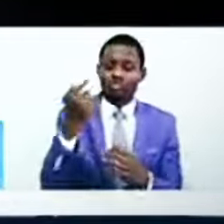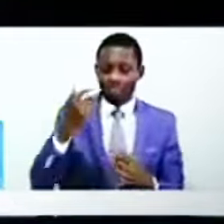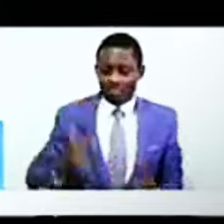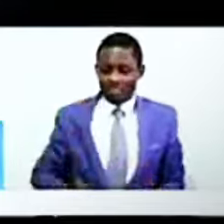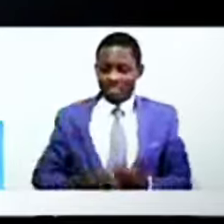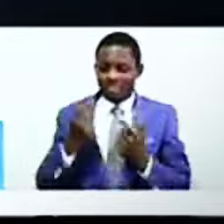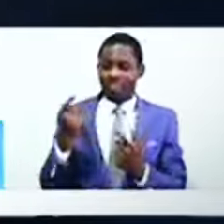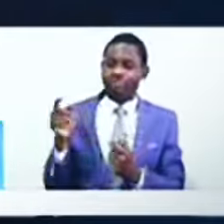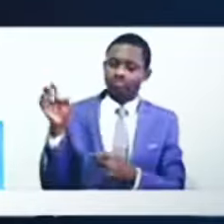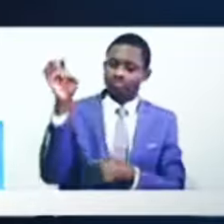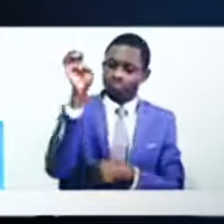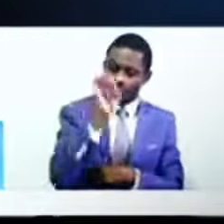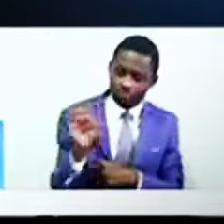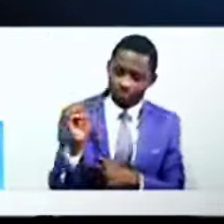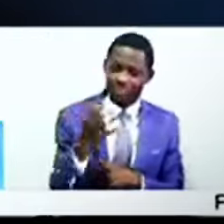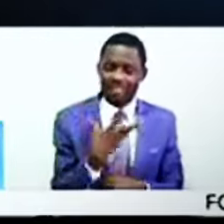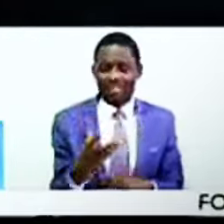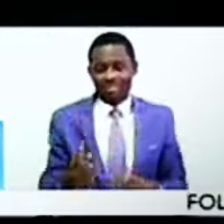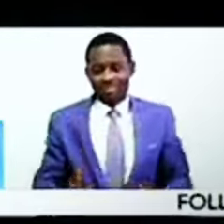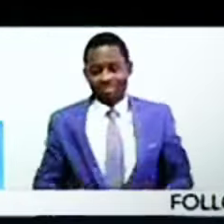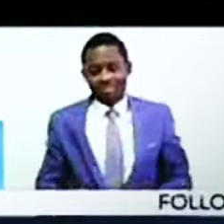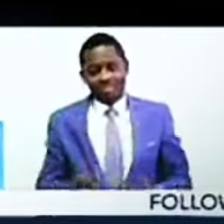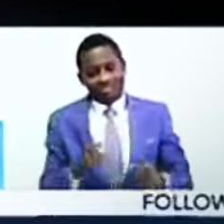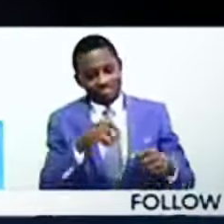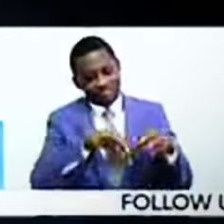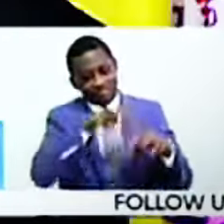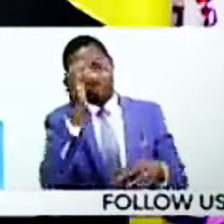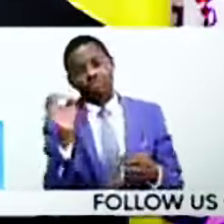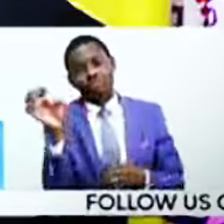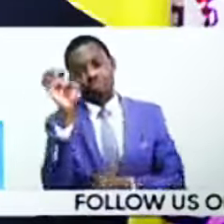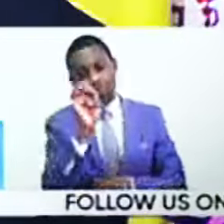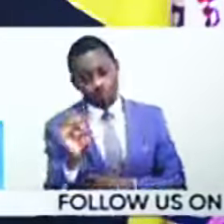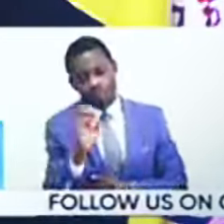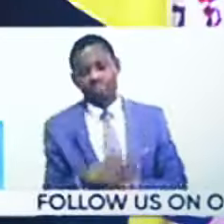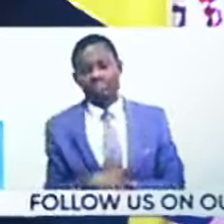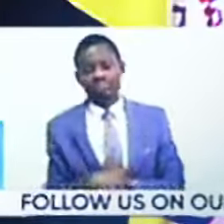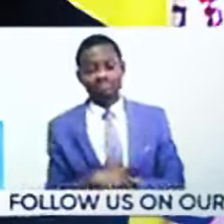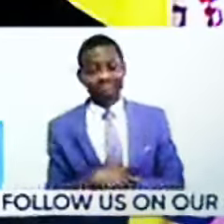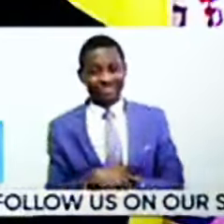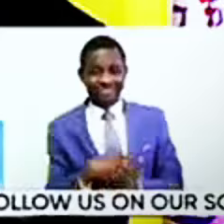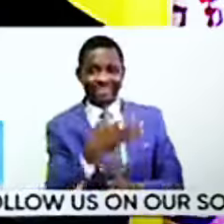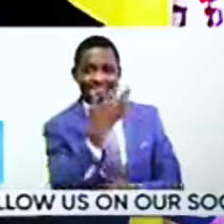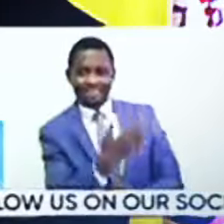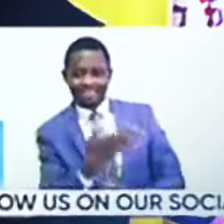life that we have received. Things that accompany